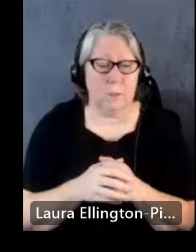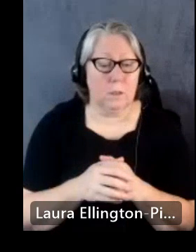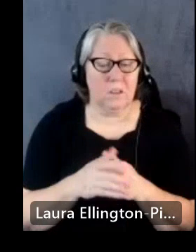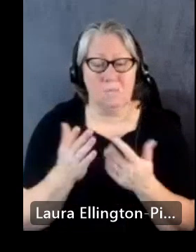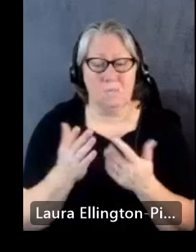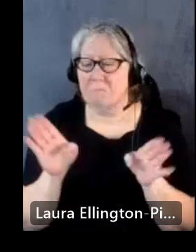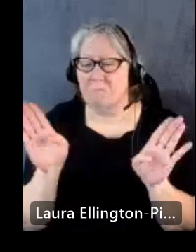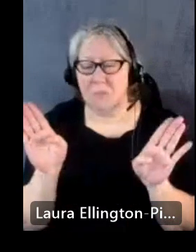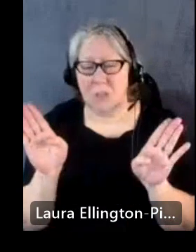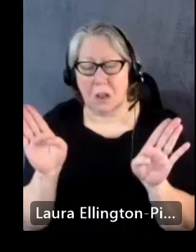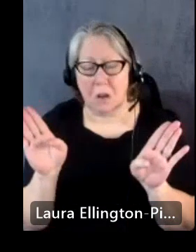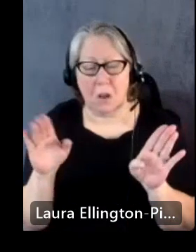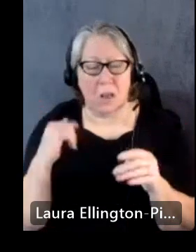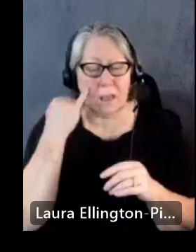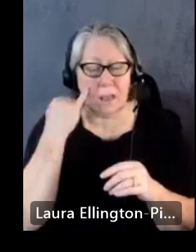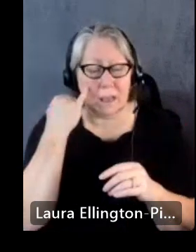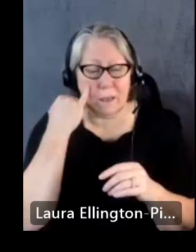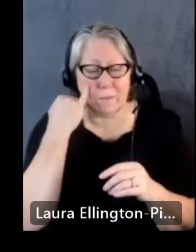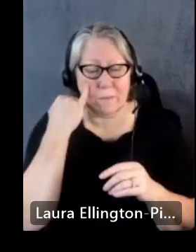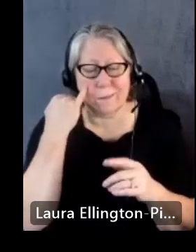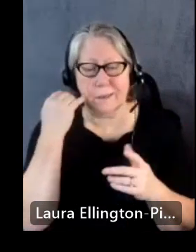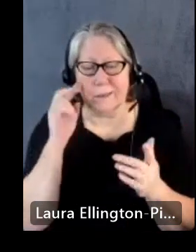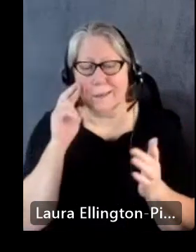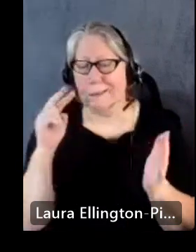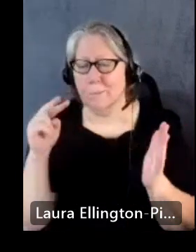Generally, anything that's marked with if you're looking at